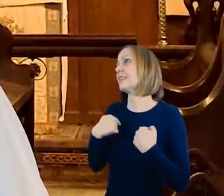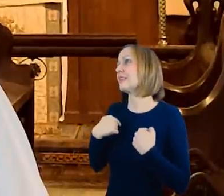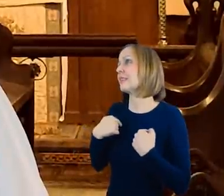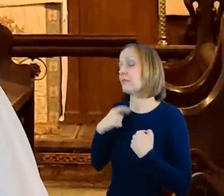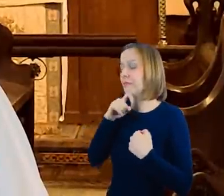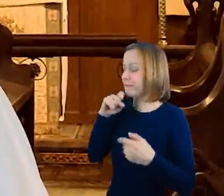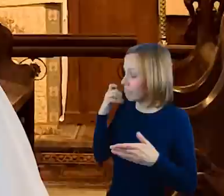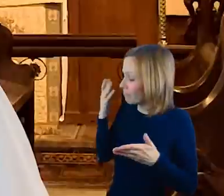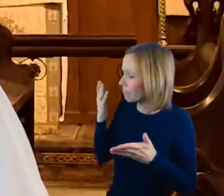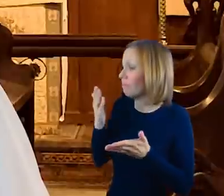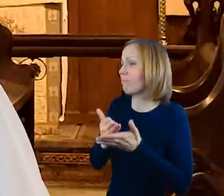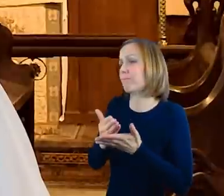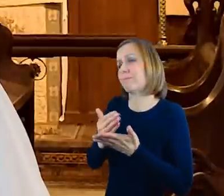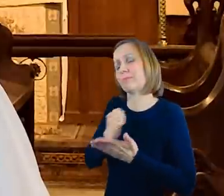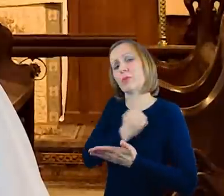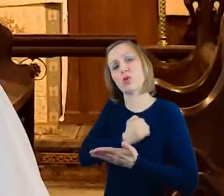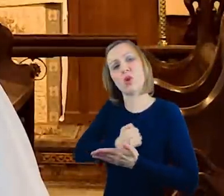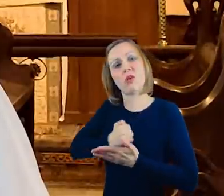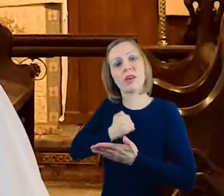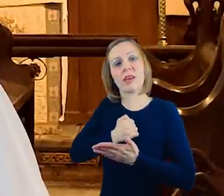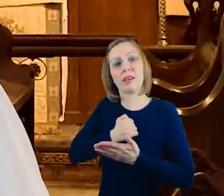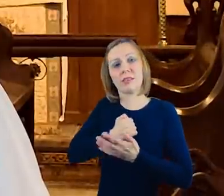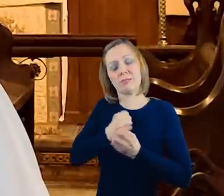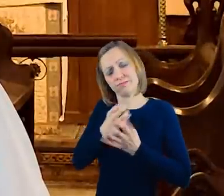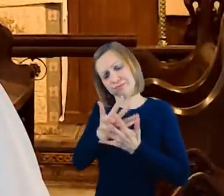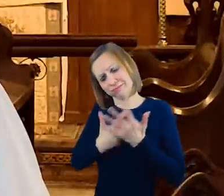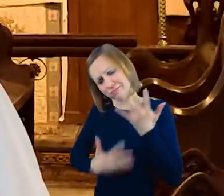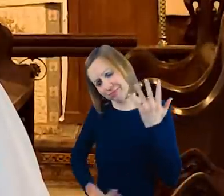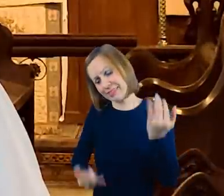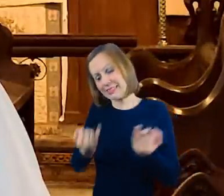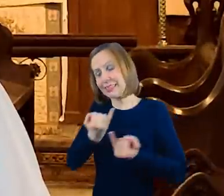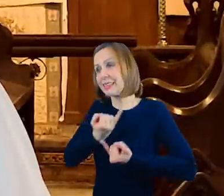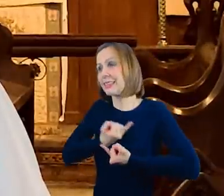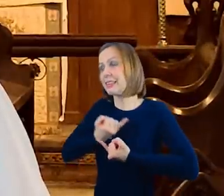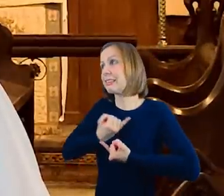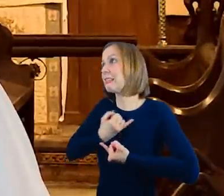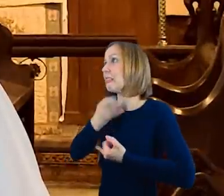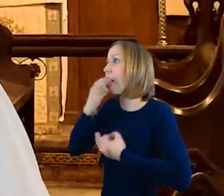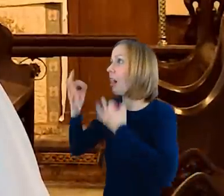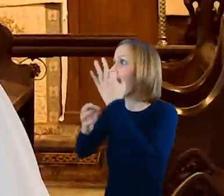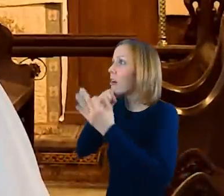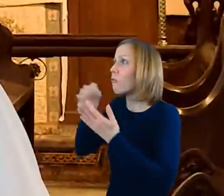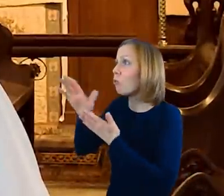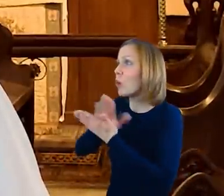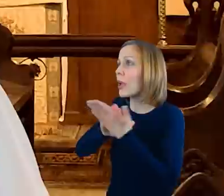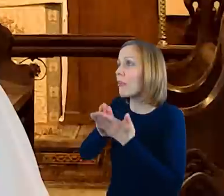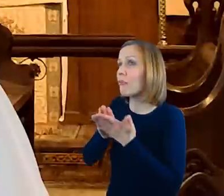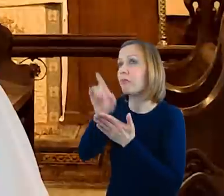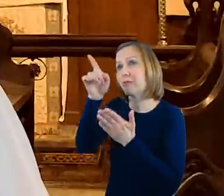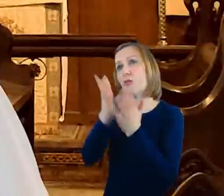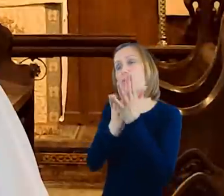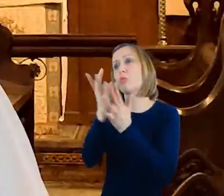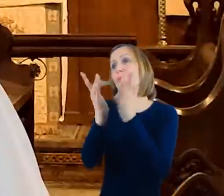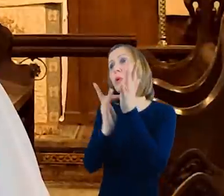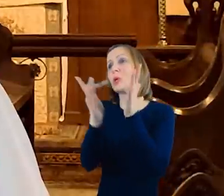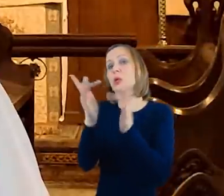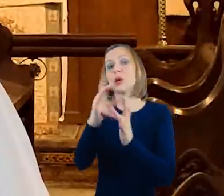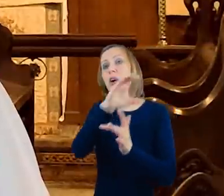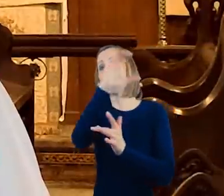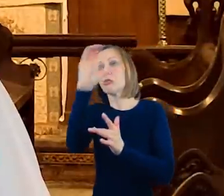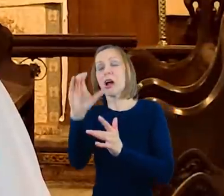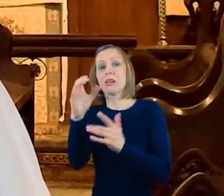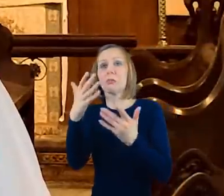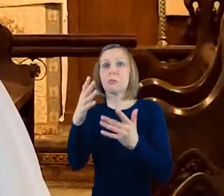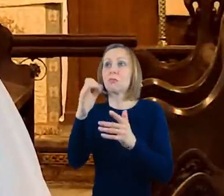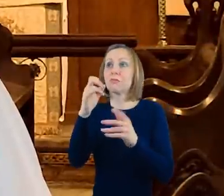We are truly sorry and repent of all our sins, for the sake of your Son, Jesus Christ, who